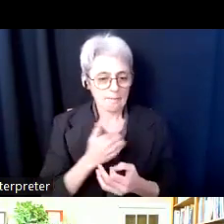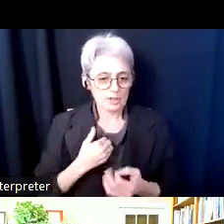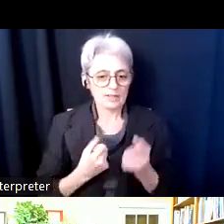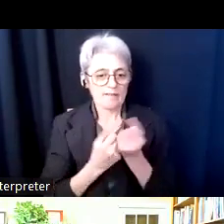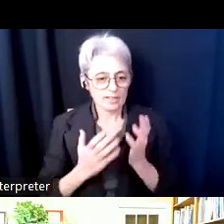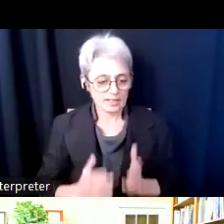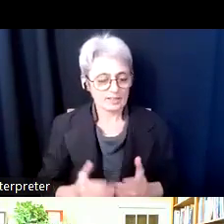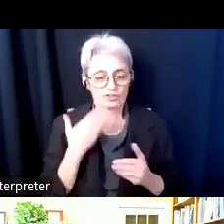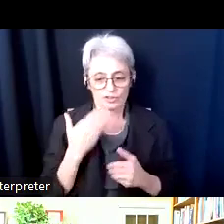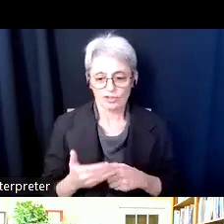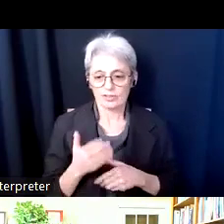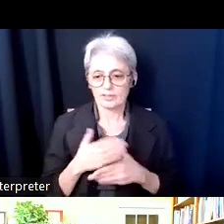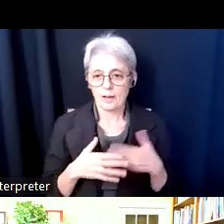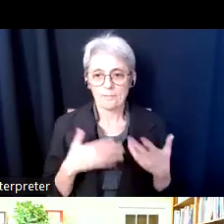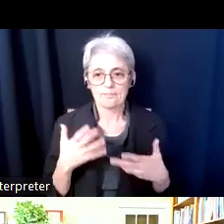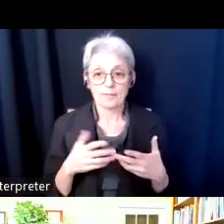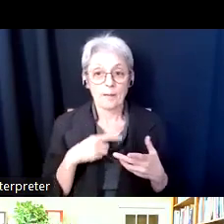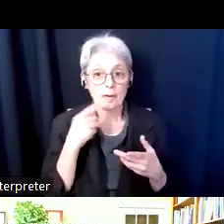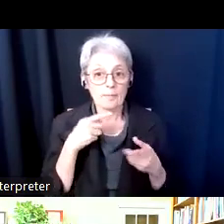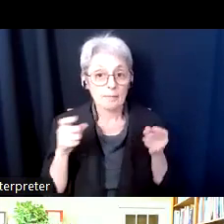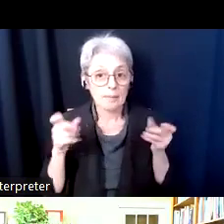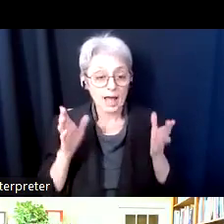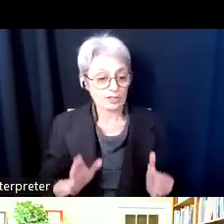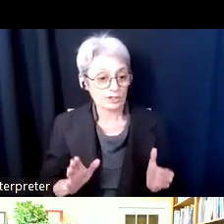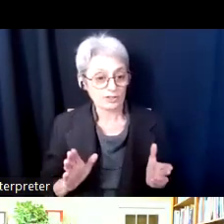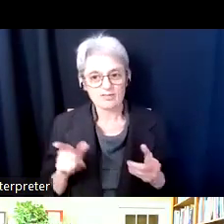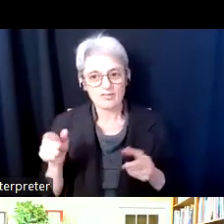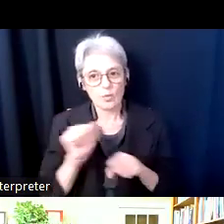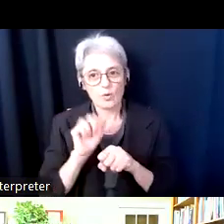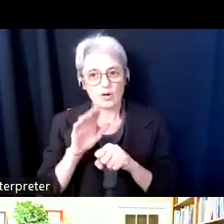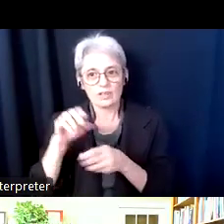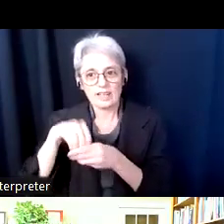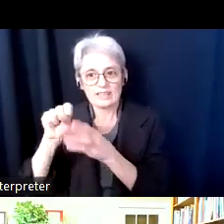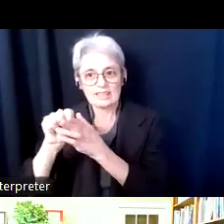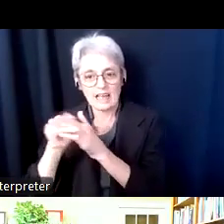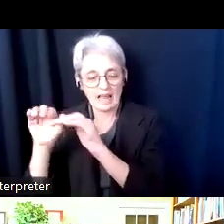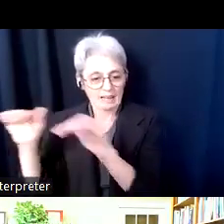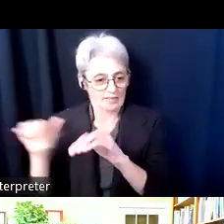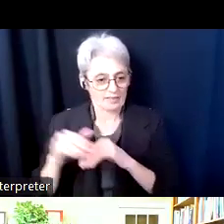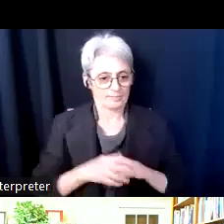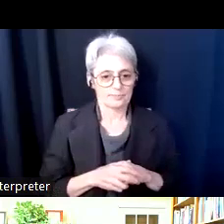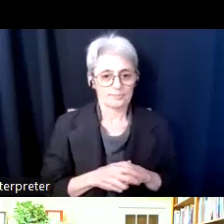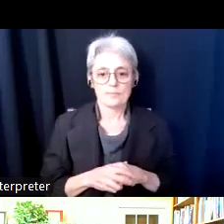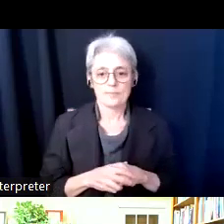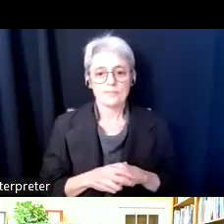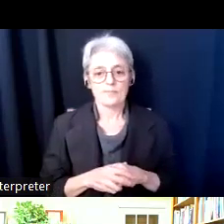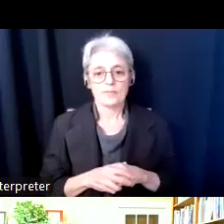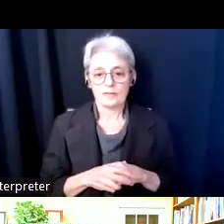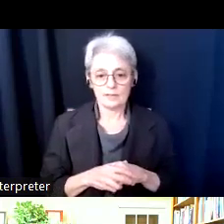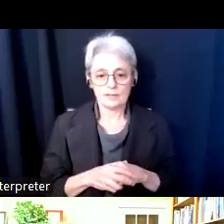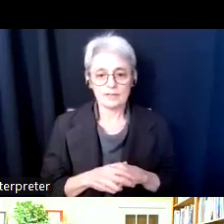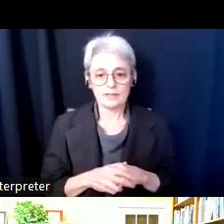some public managers working at the state level, case managers who are absolutely crucial to this whole process,